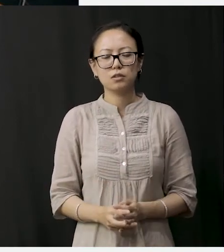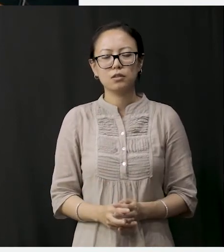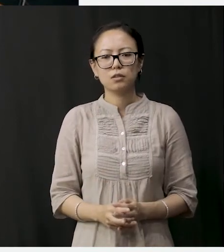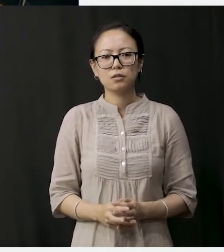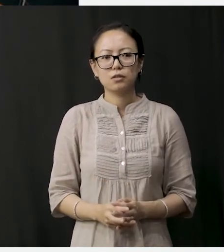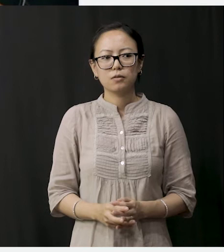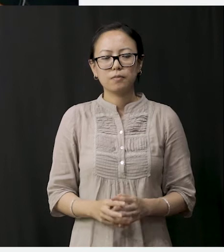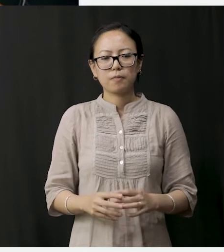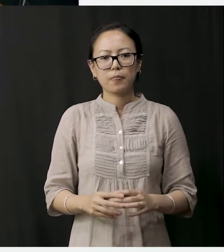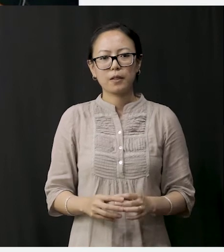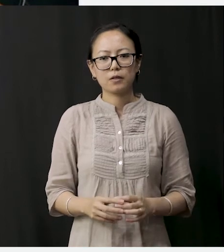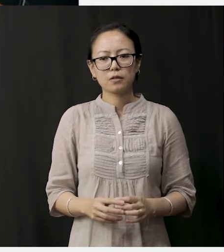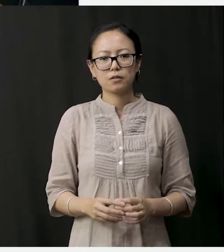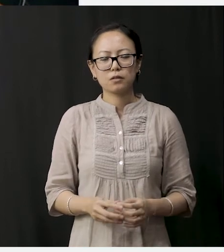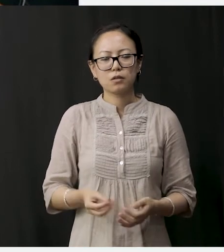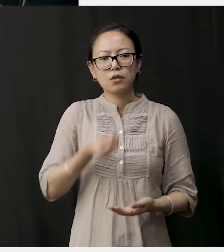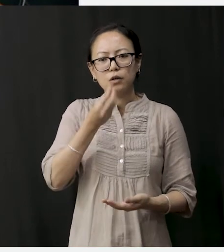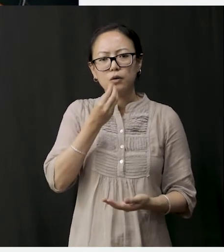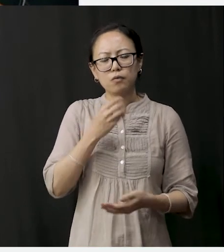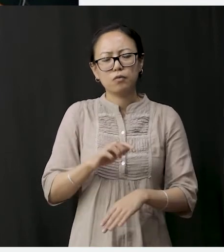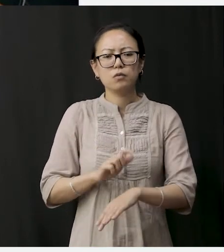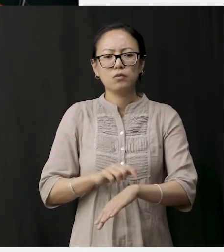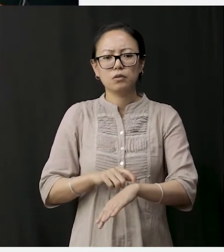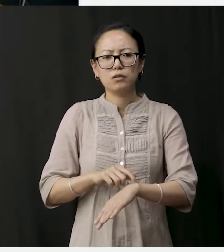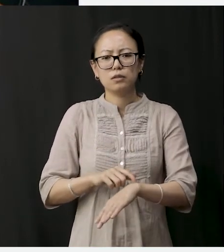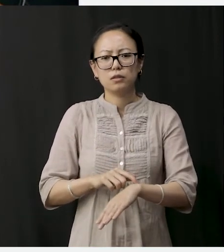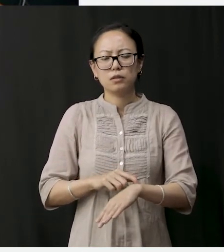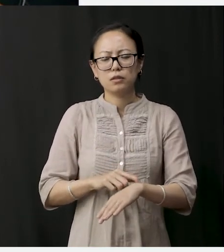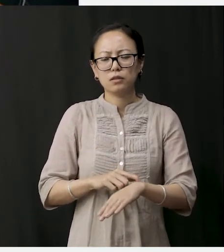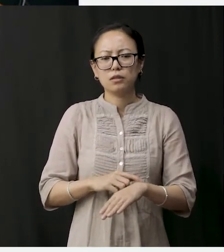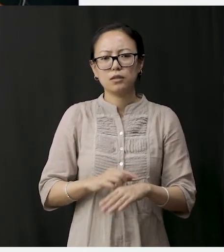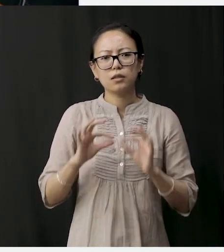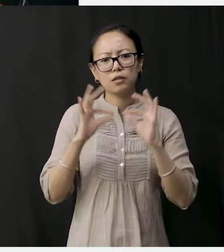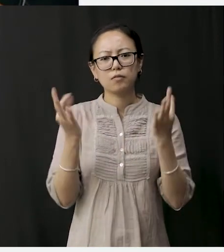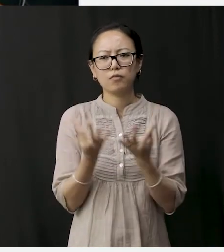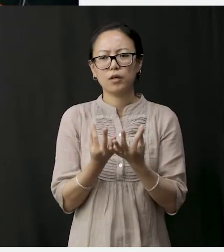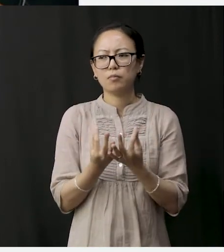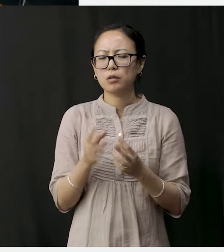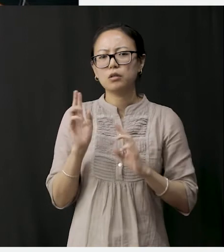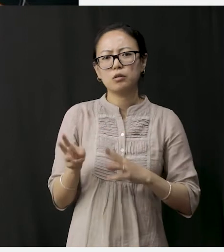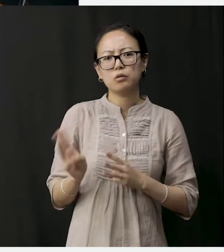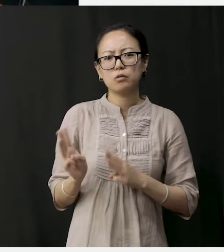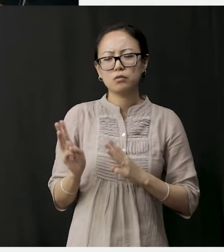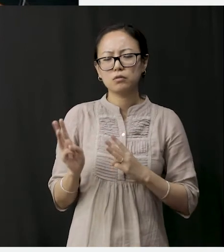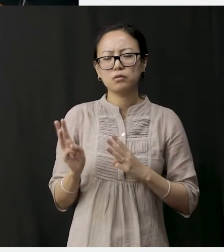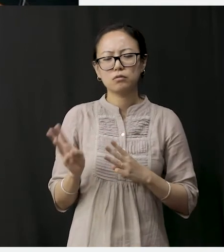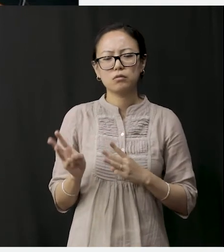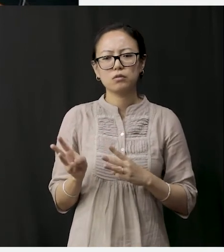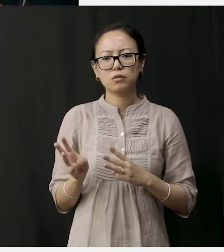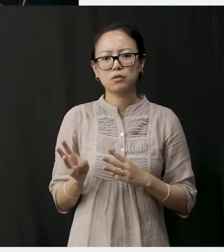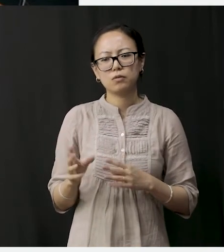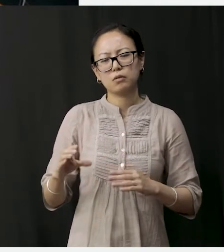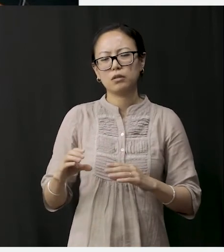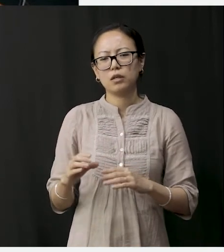also discussed a lot of things about the particular day. Okay, now after the dinner was done,